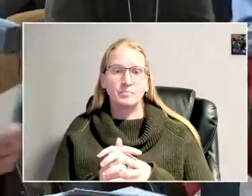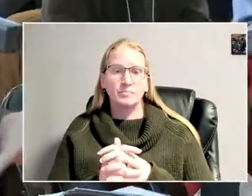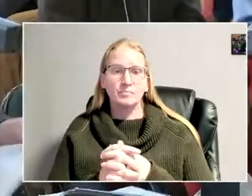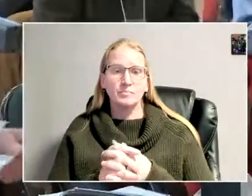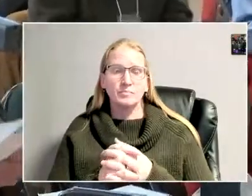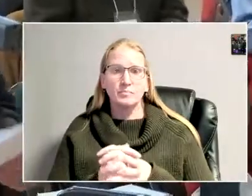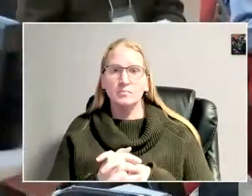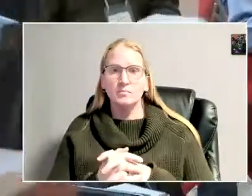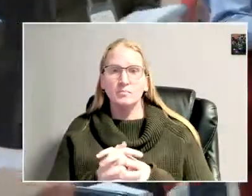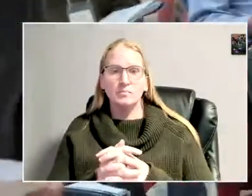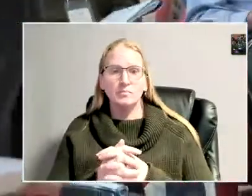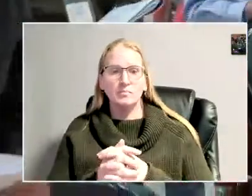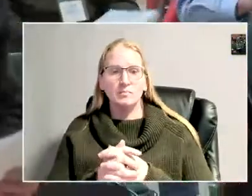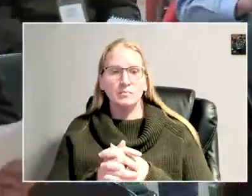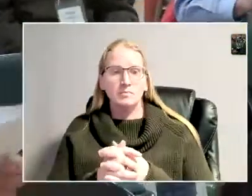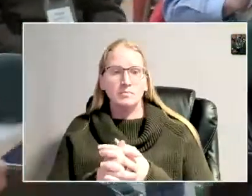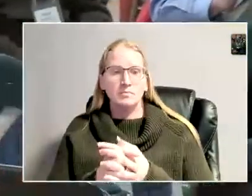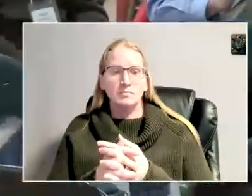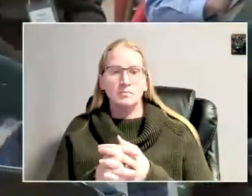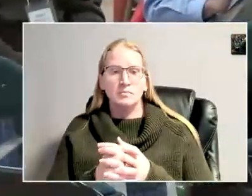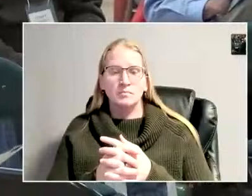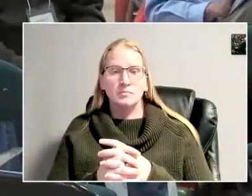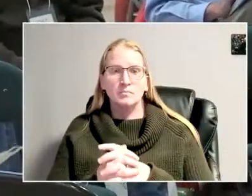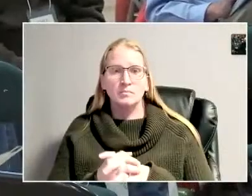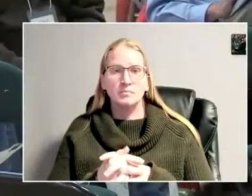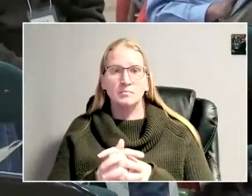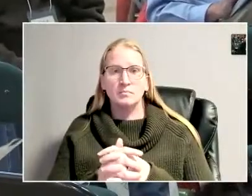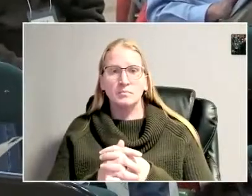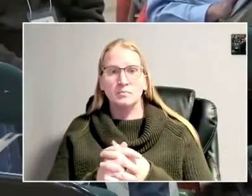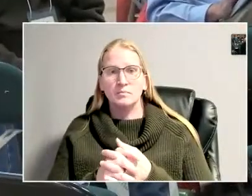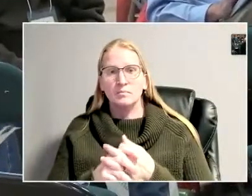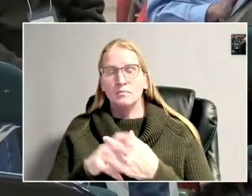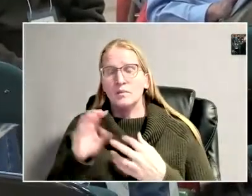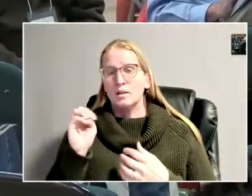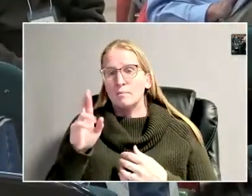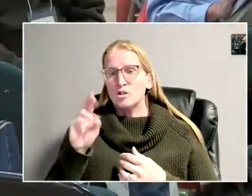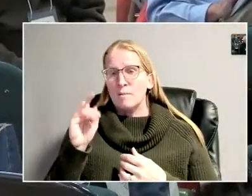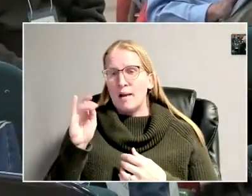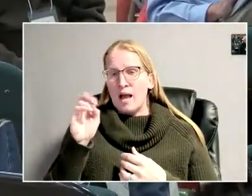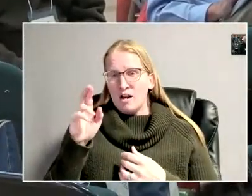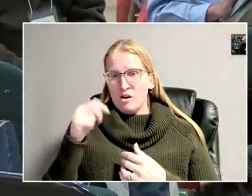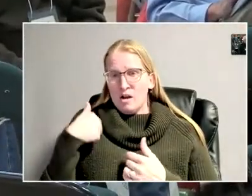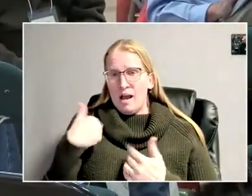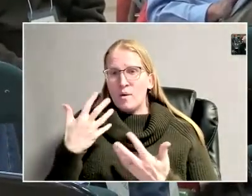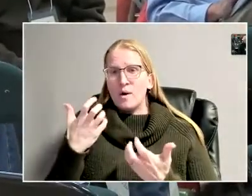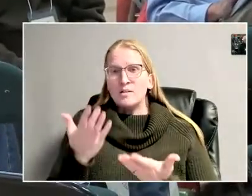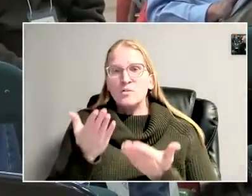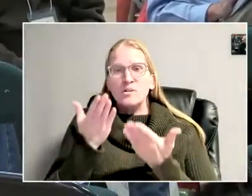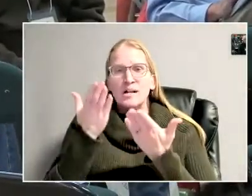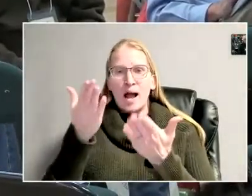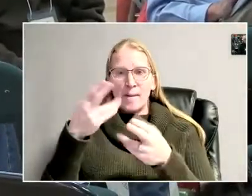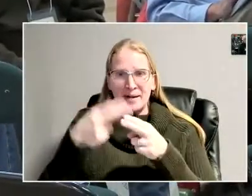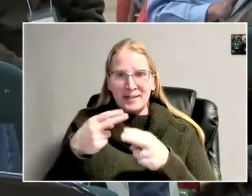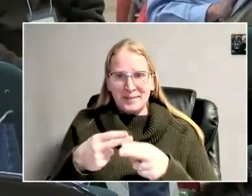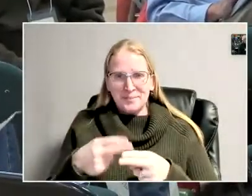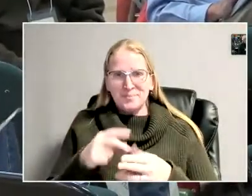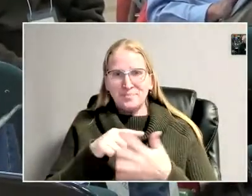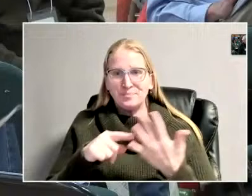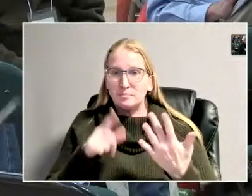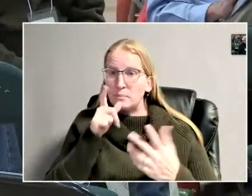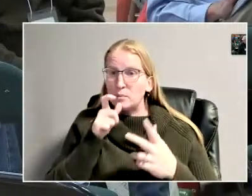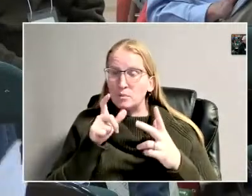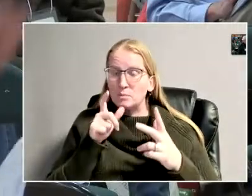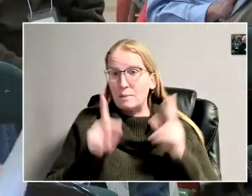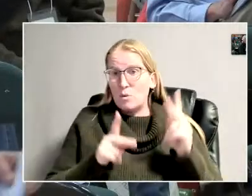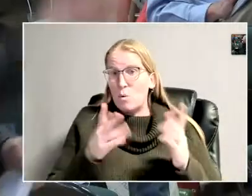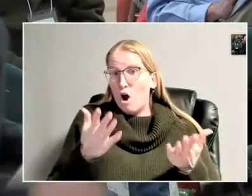Miner I would like to um take this opportunity um to uh nominate uh members of the committee who look to return for